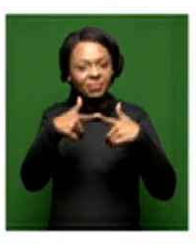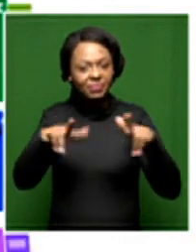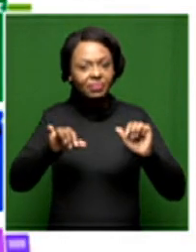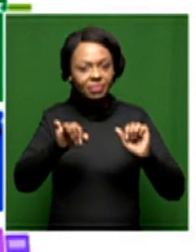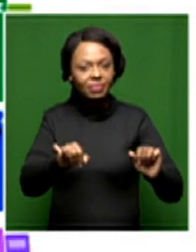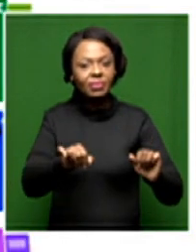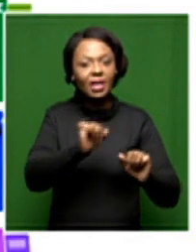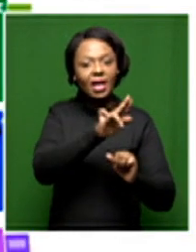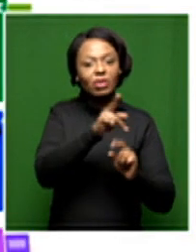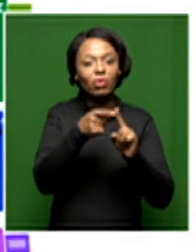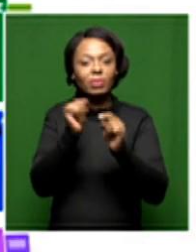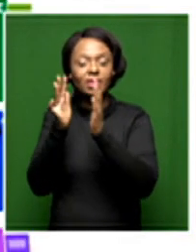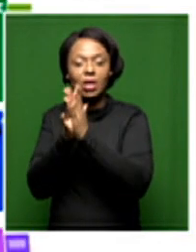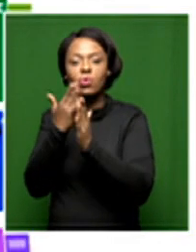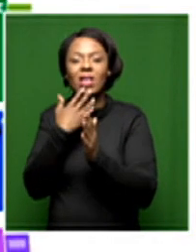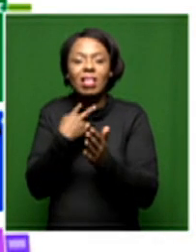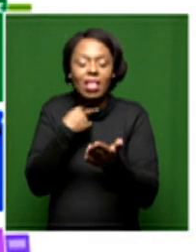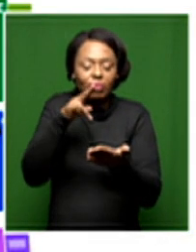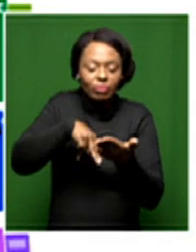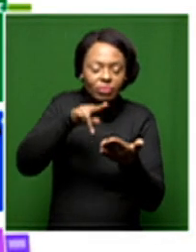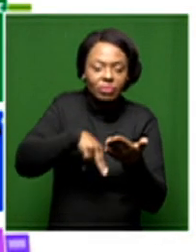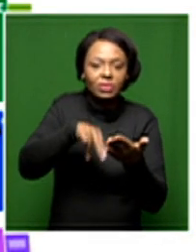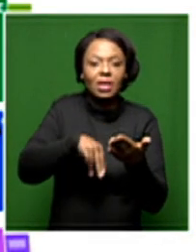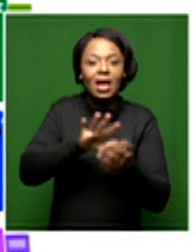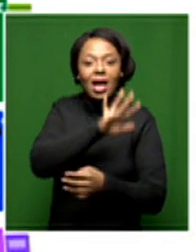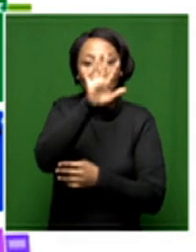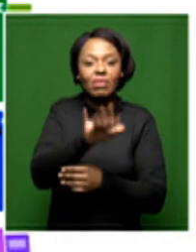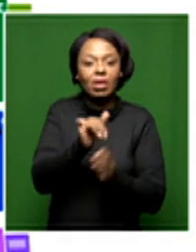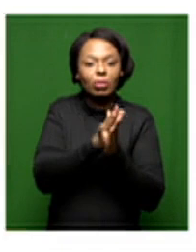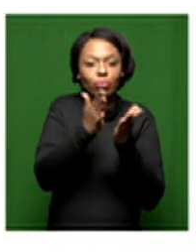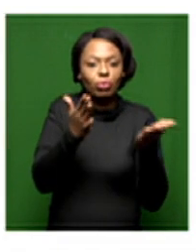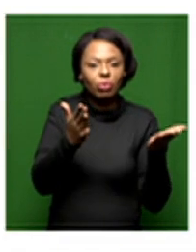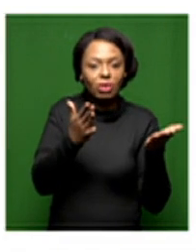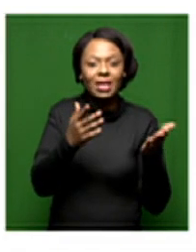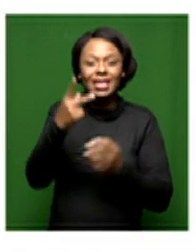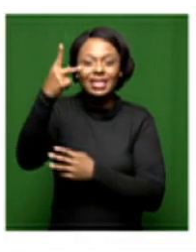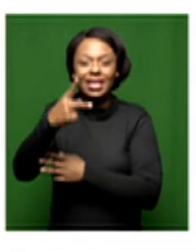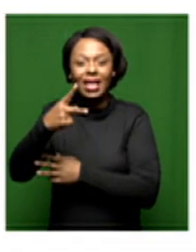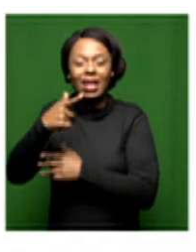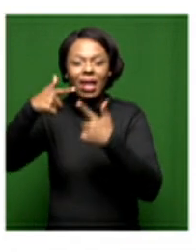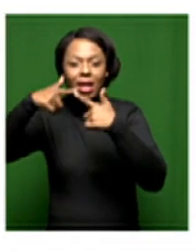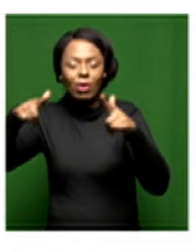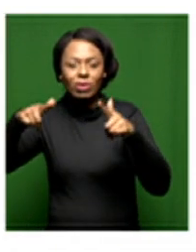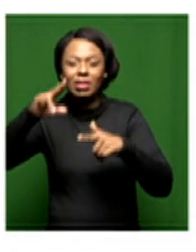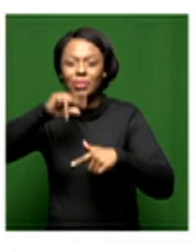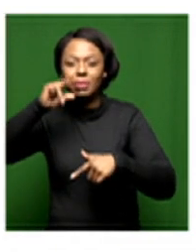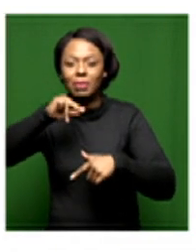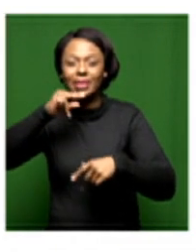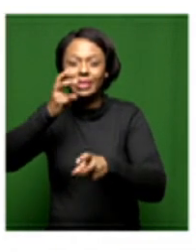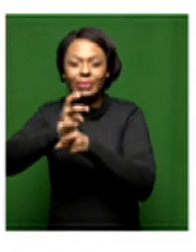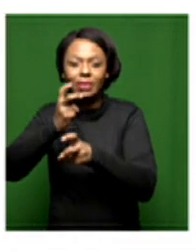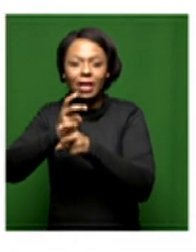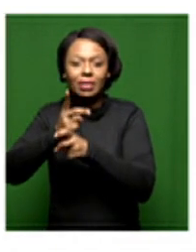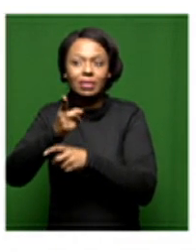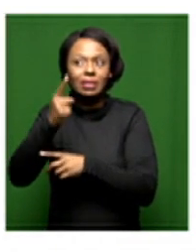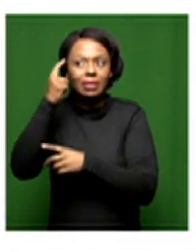4 learners unable to read African books. Speaking a second language is hard. Imagine having to learn or read